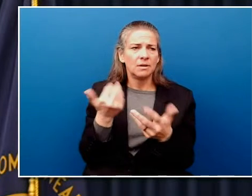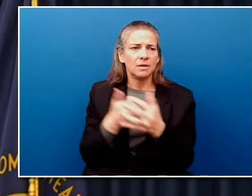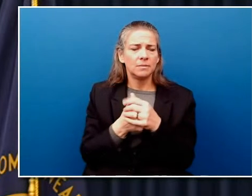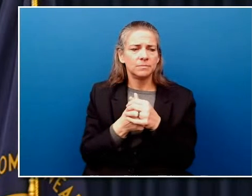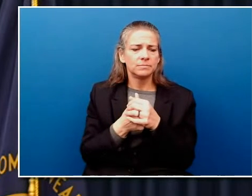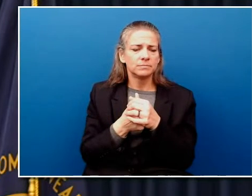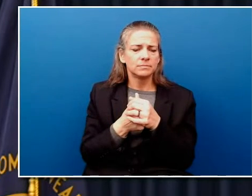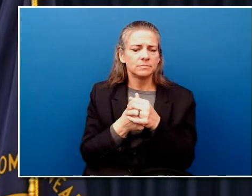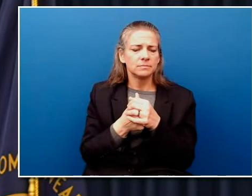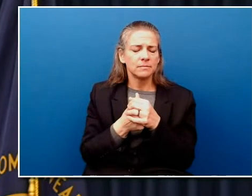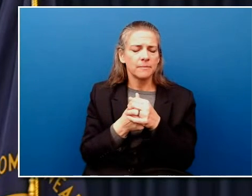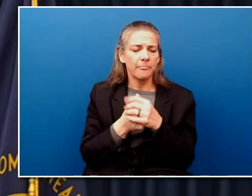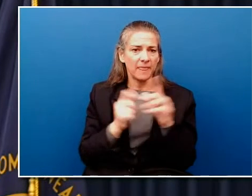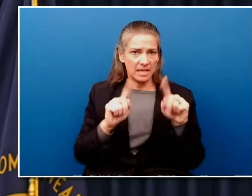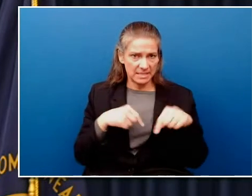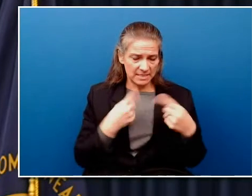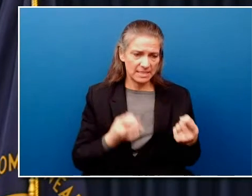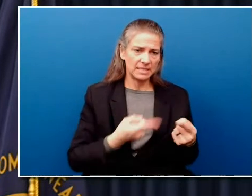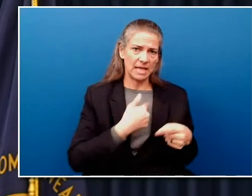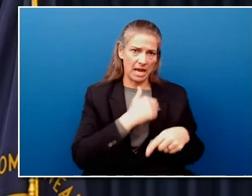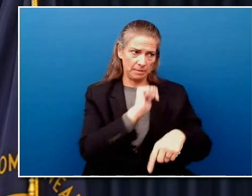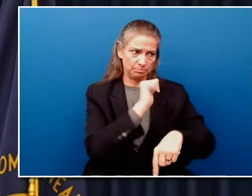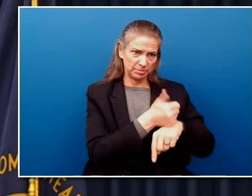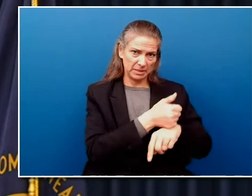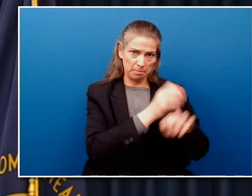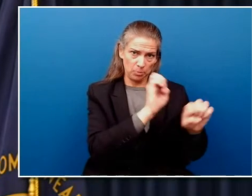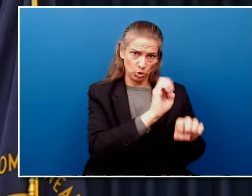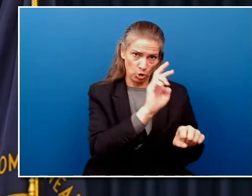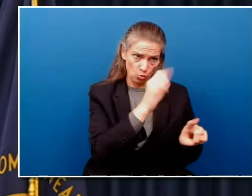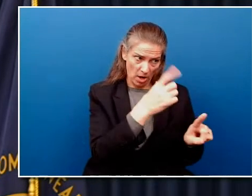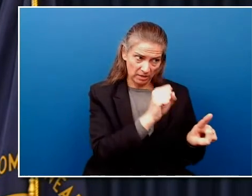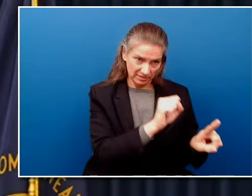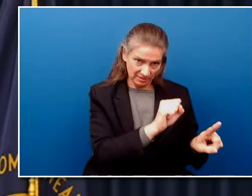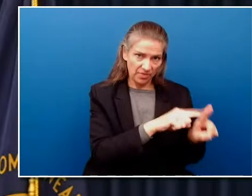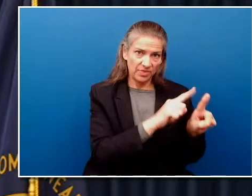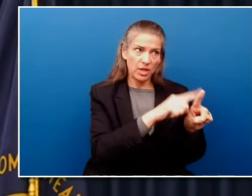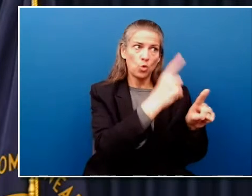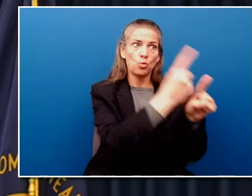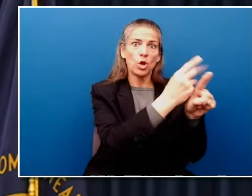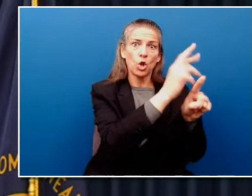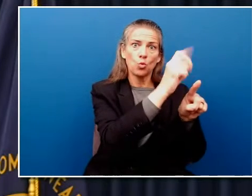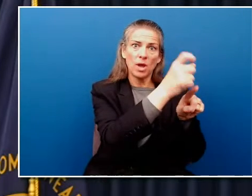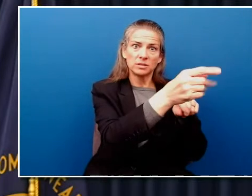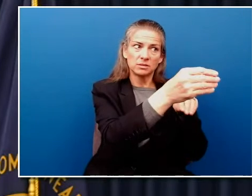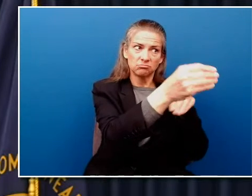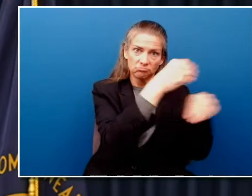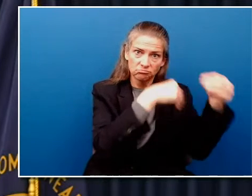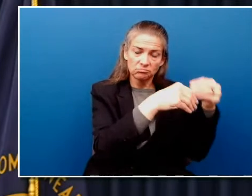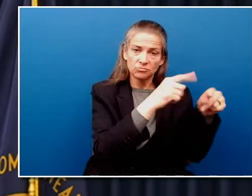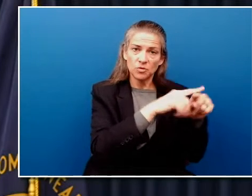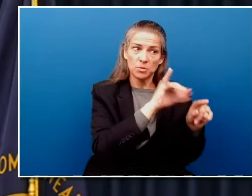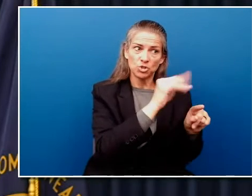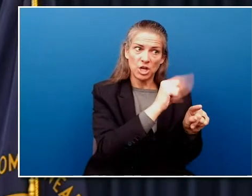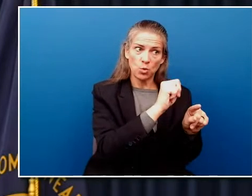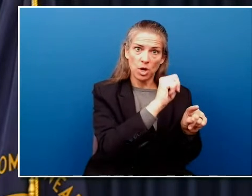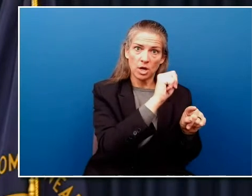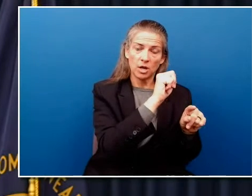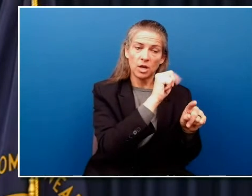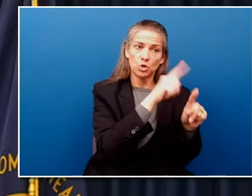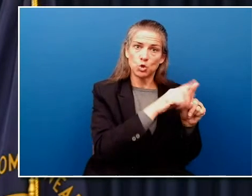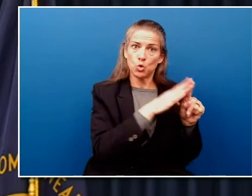that e-reg in place and then now the regular regulations, from January through November of 2023, more